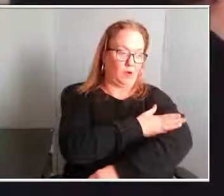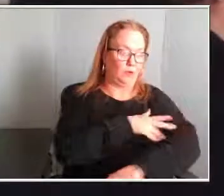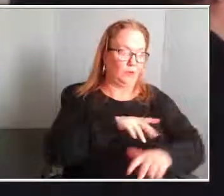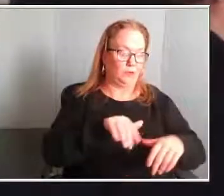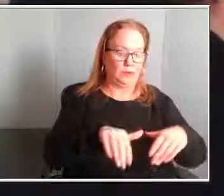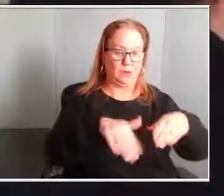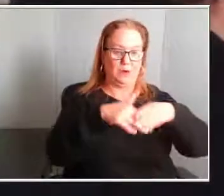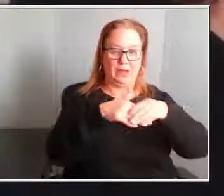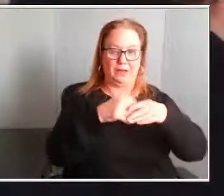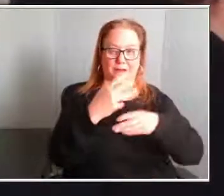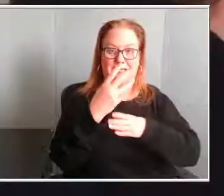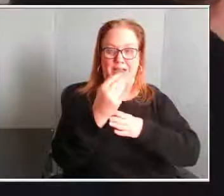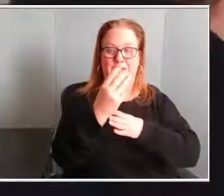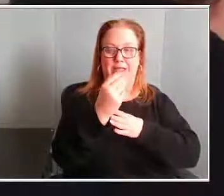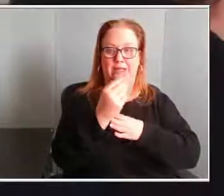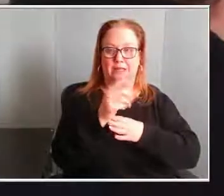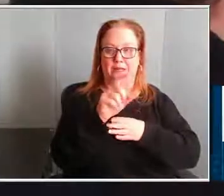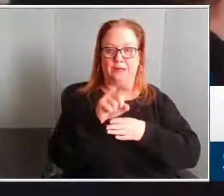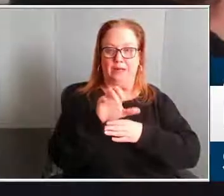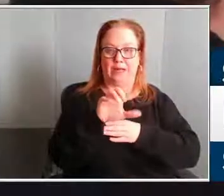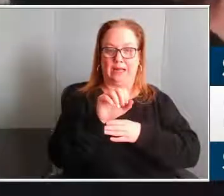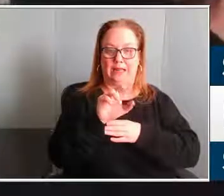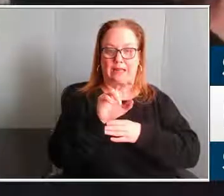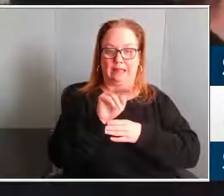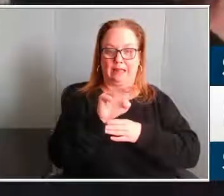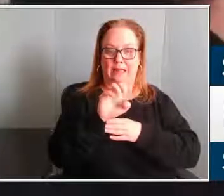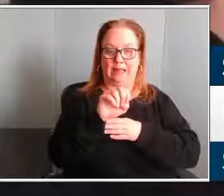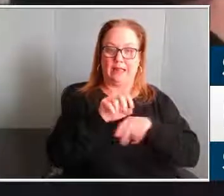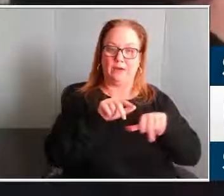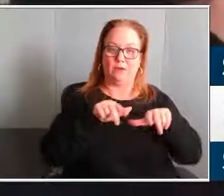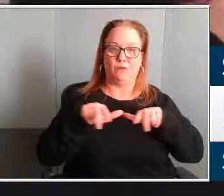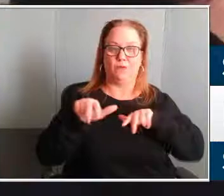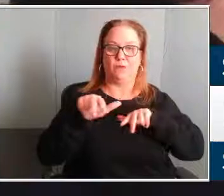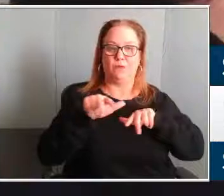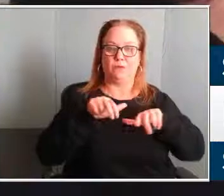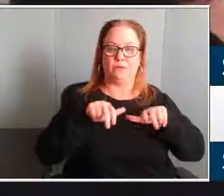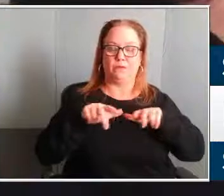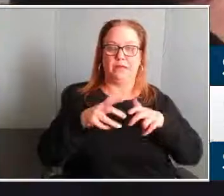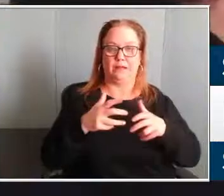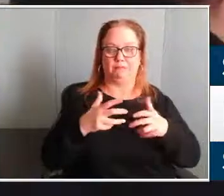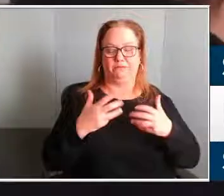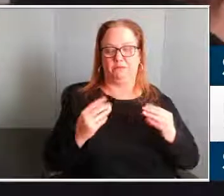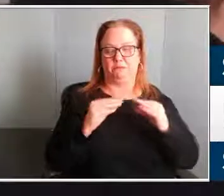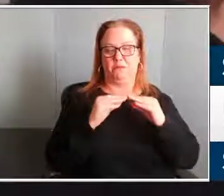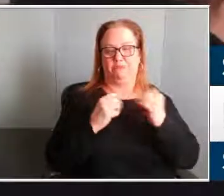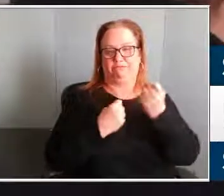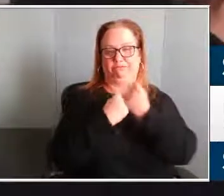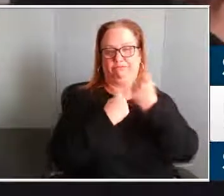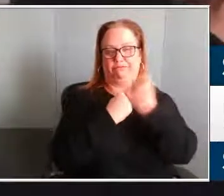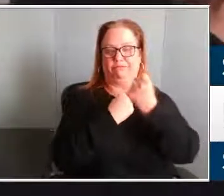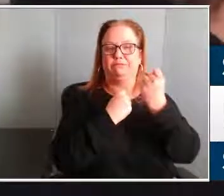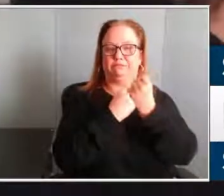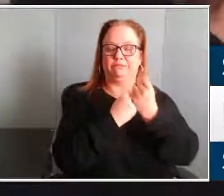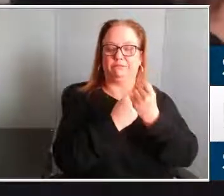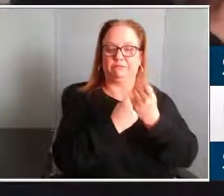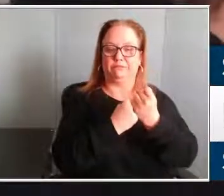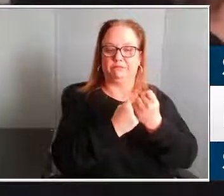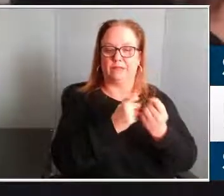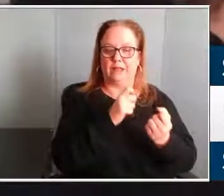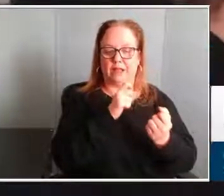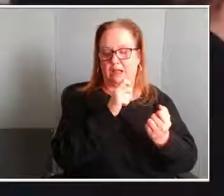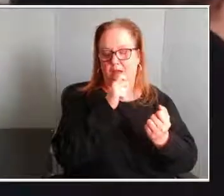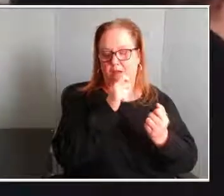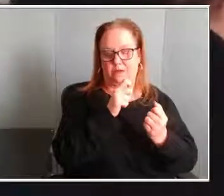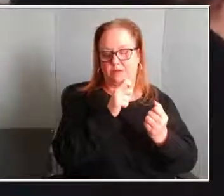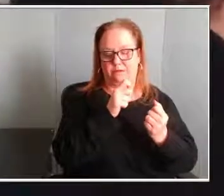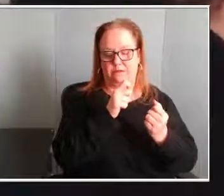it was outdoors, so I had the cane walking around just for extra stability, but I knew I wasn't going to use it while I